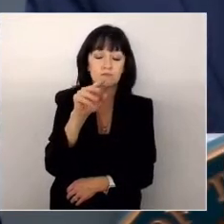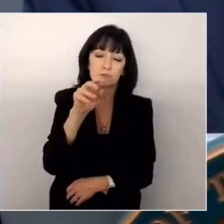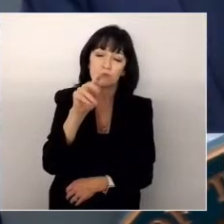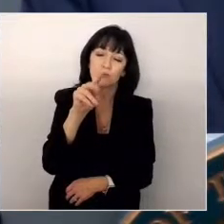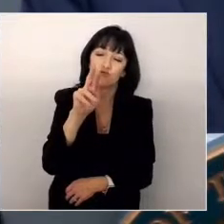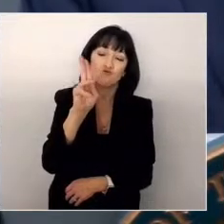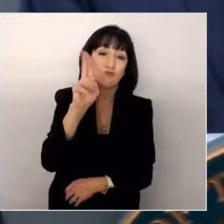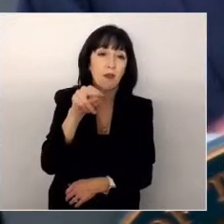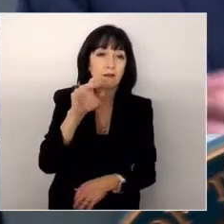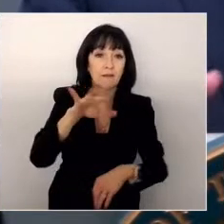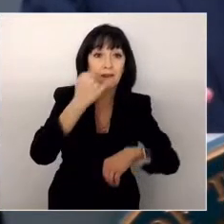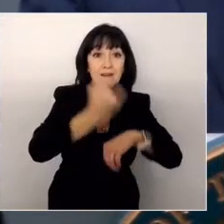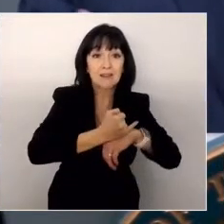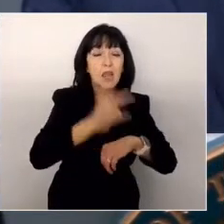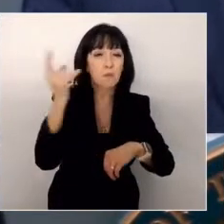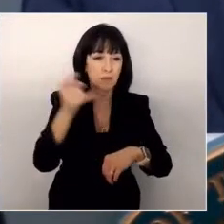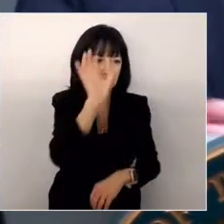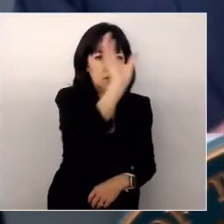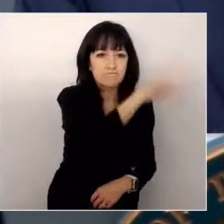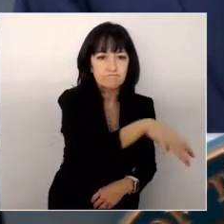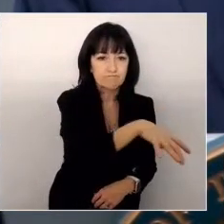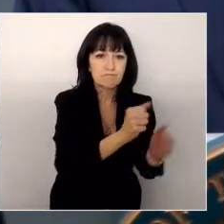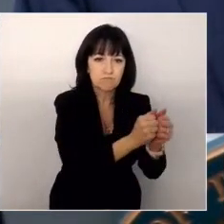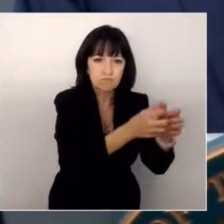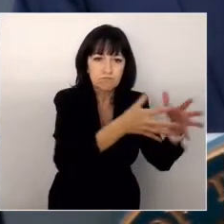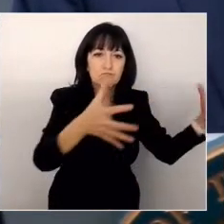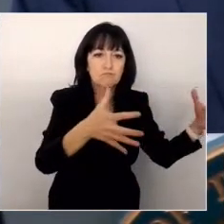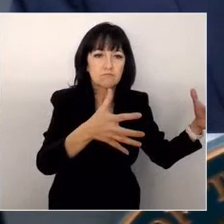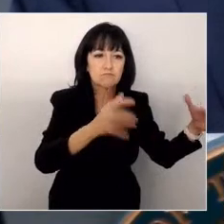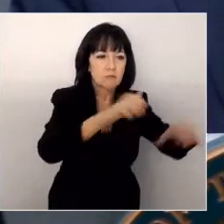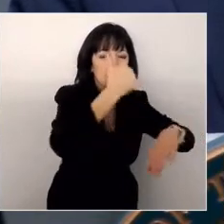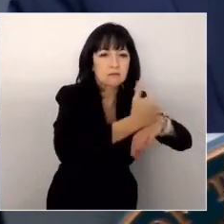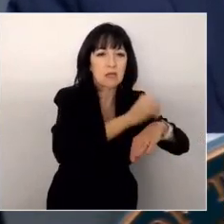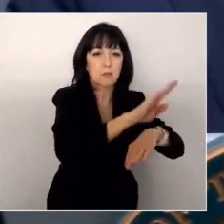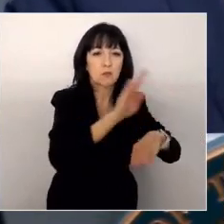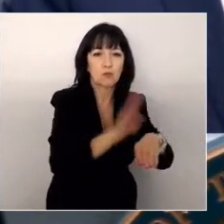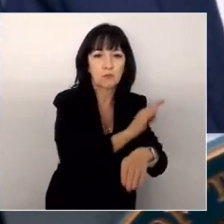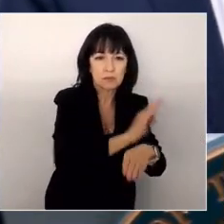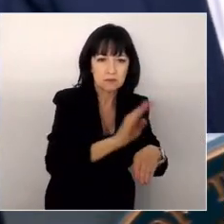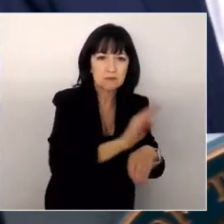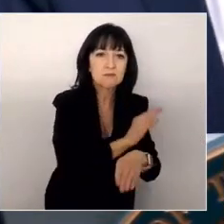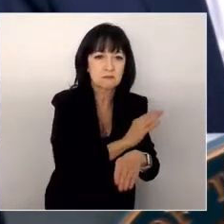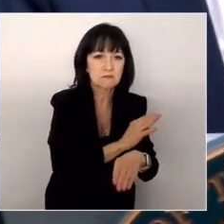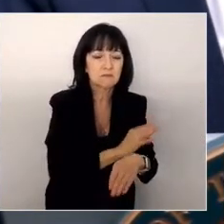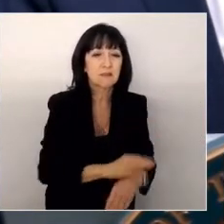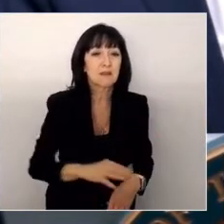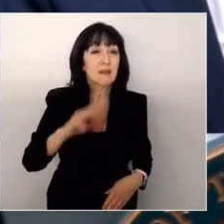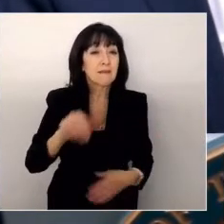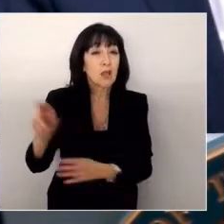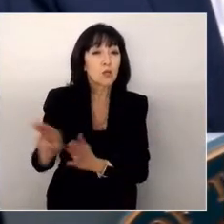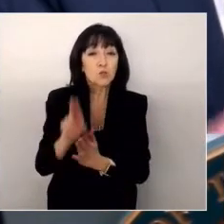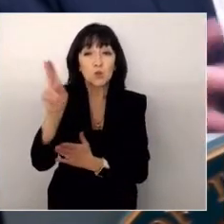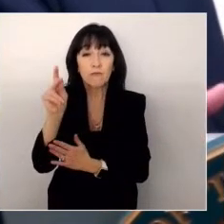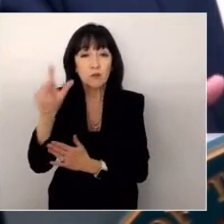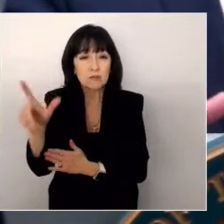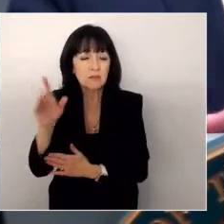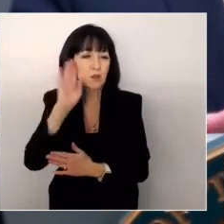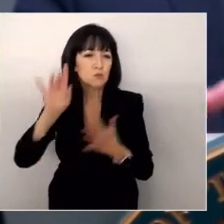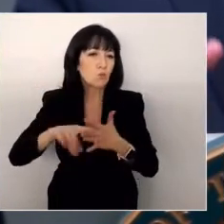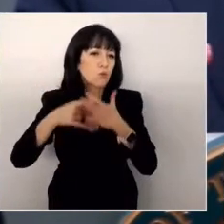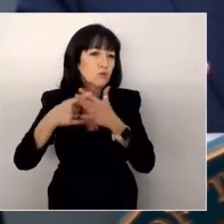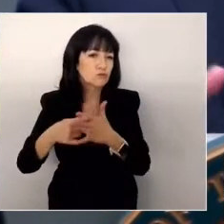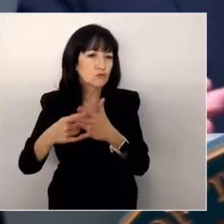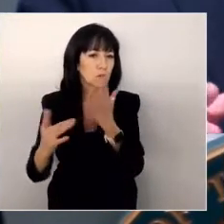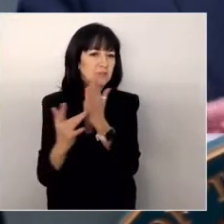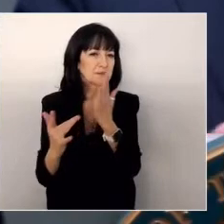our partnership with UD and DuPont at the experimental station to support startup tech companies. Insight